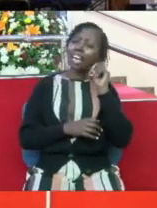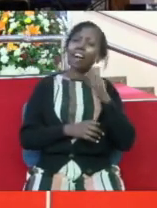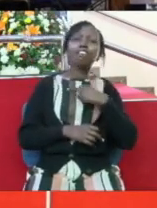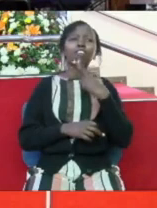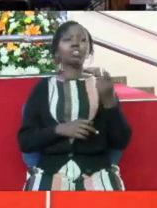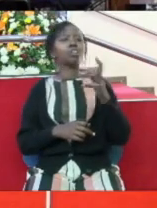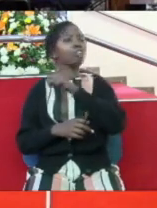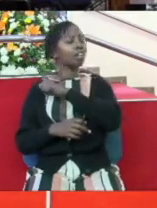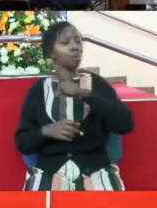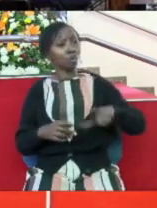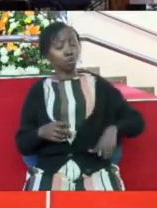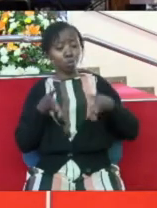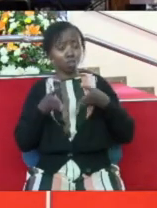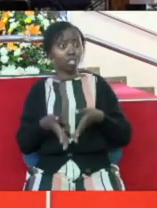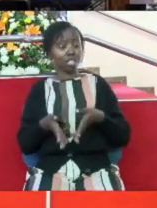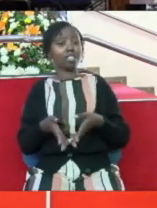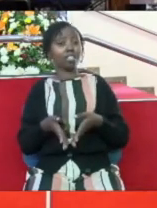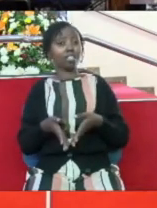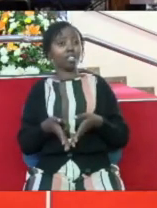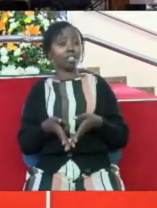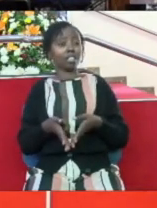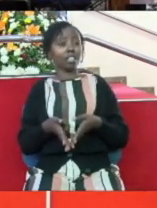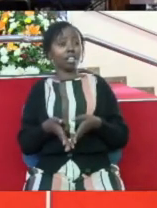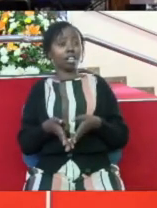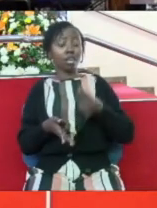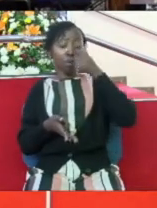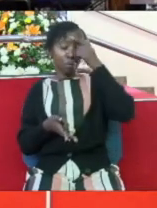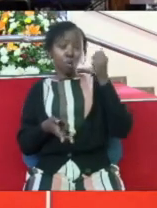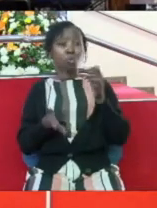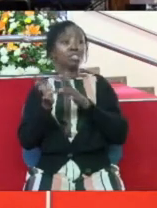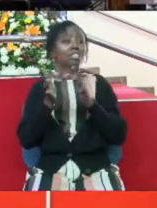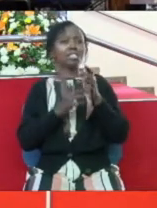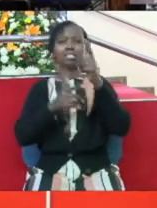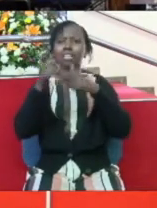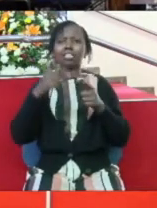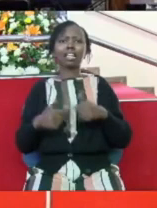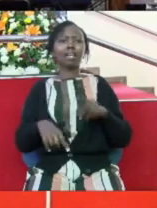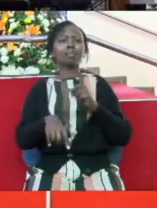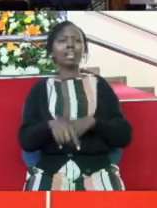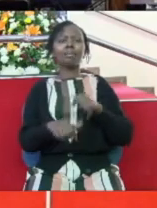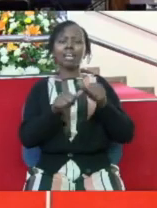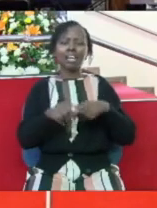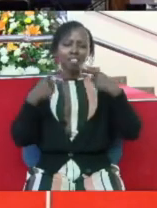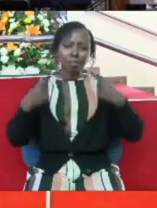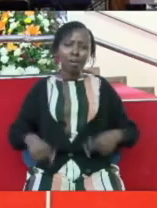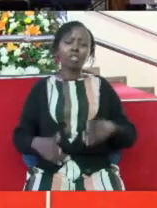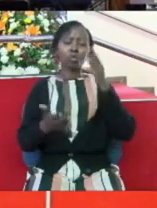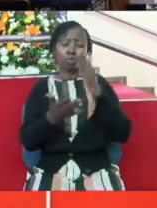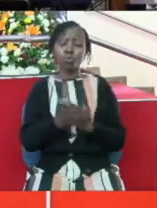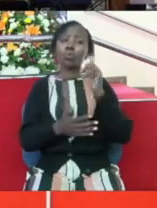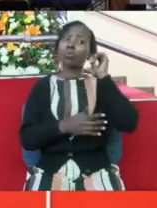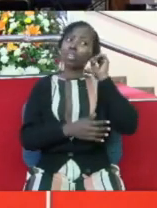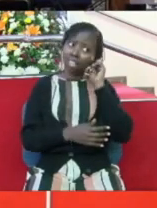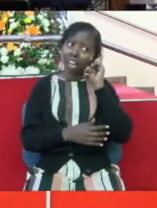today, because he will come when everyone will be able to hear, everyone will hear that trumpet.